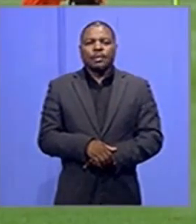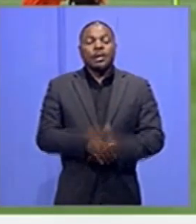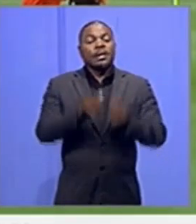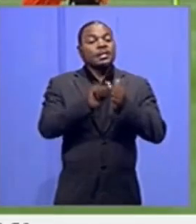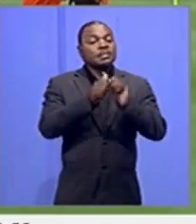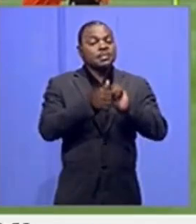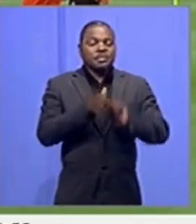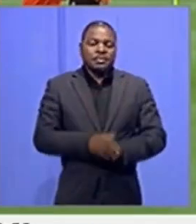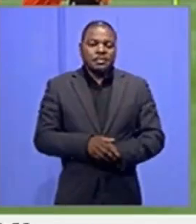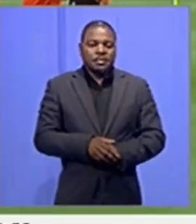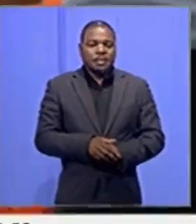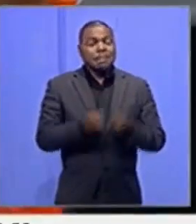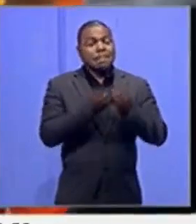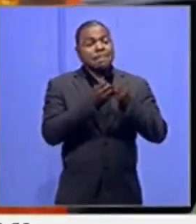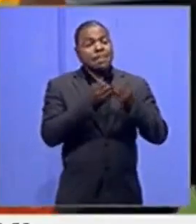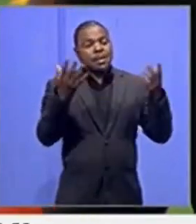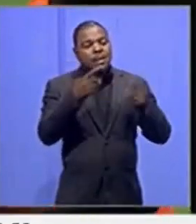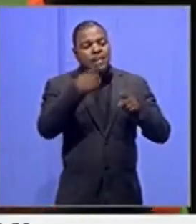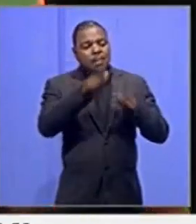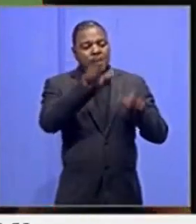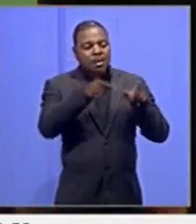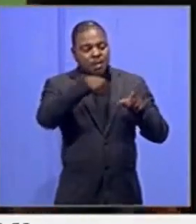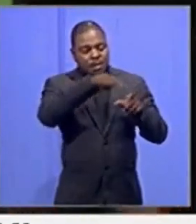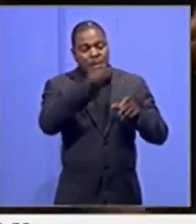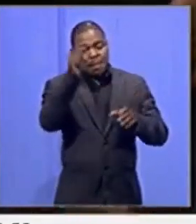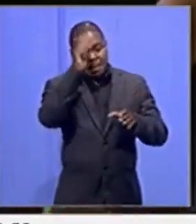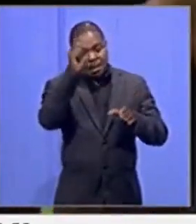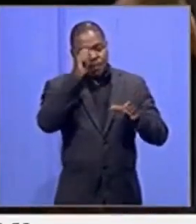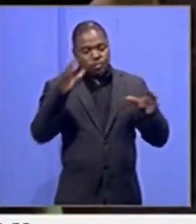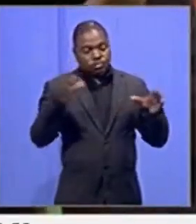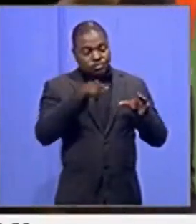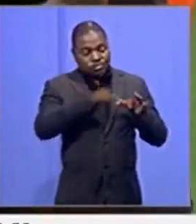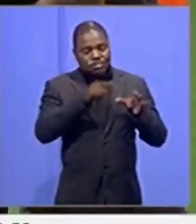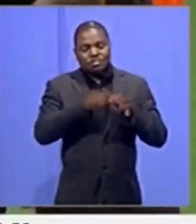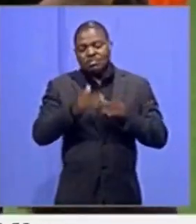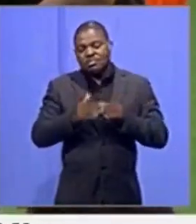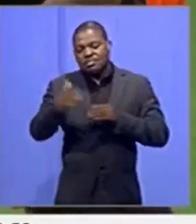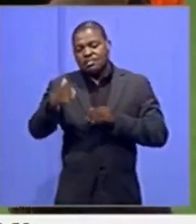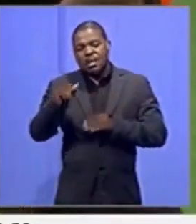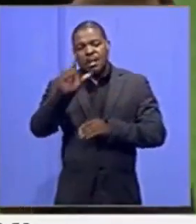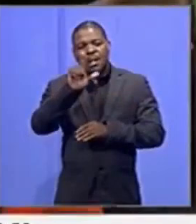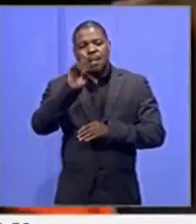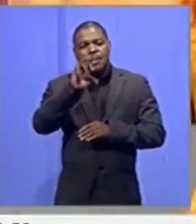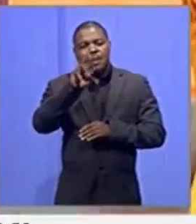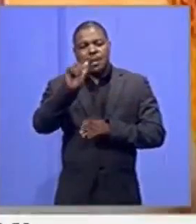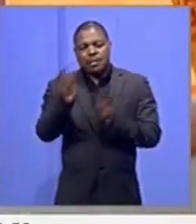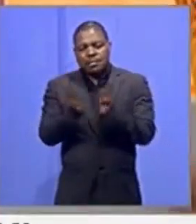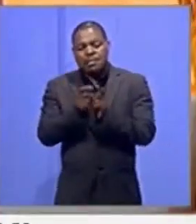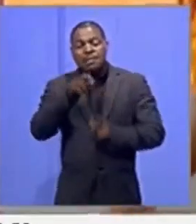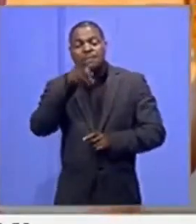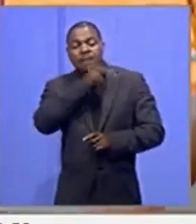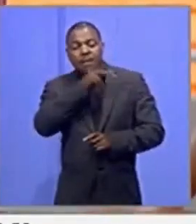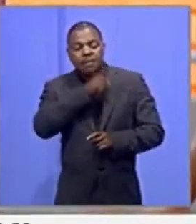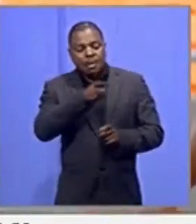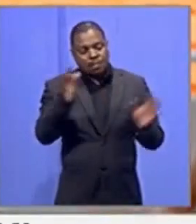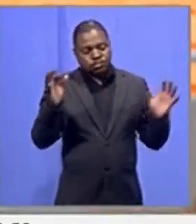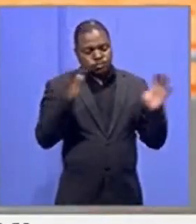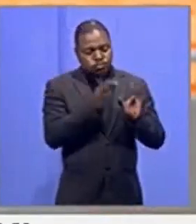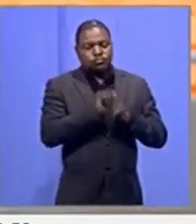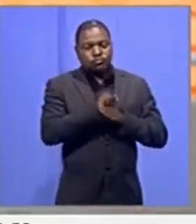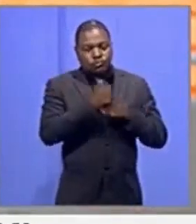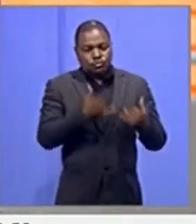Dipapading bontši ba raloki ba sehlopha sa Bafana Bafana se se yang go e hlabana le Liberia ka Labohlano ba e kgašitše kampeng ya tlhahlo.